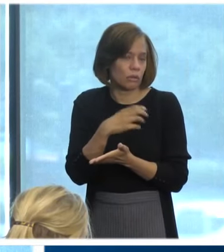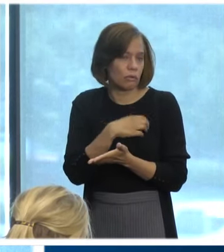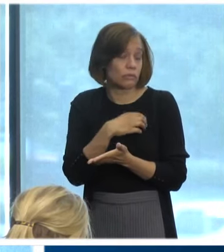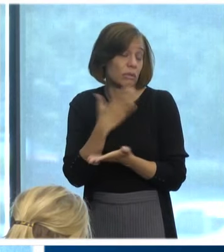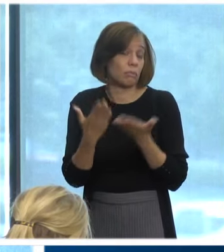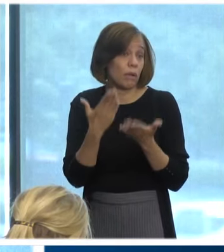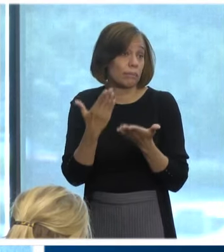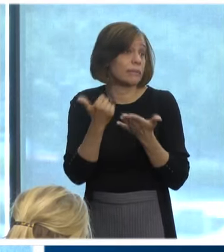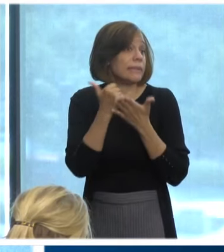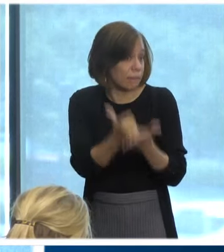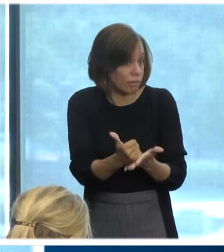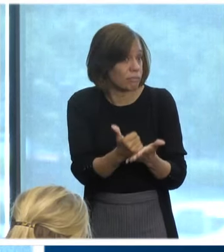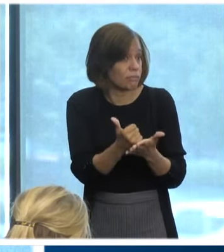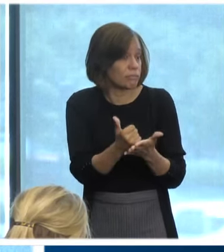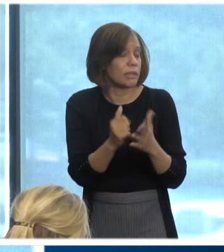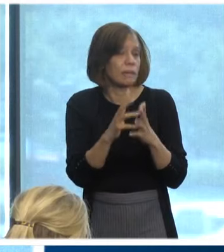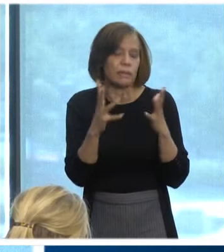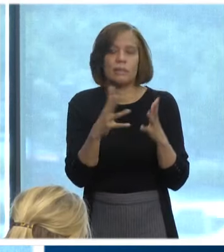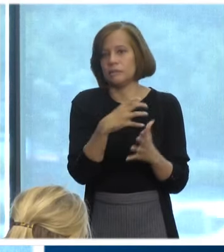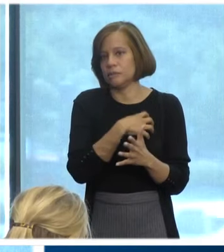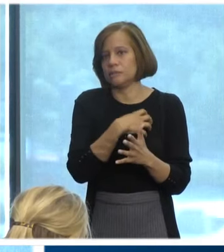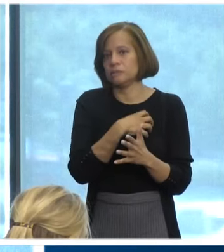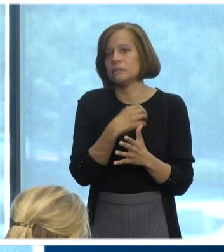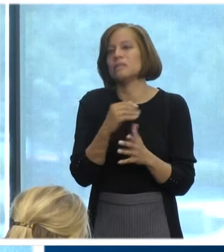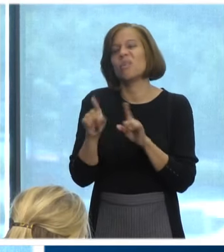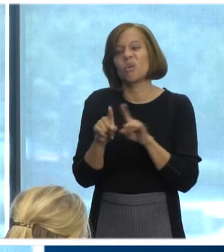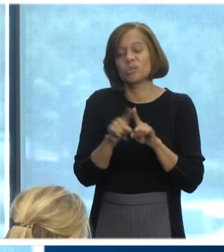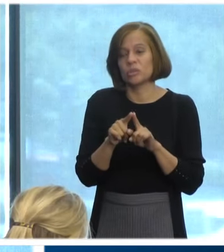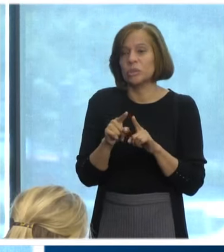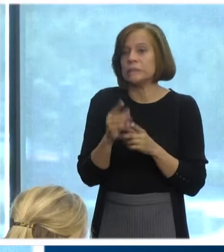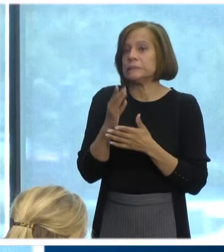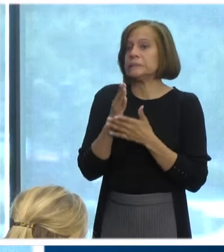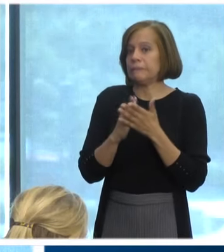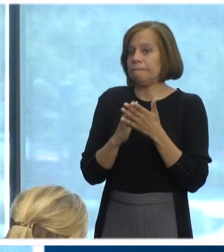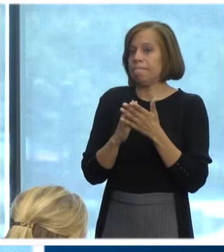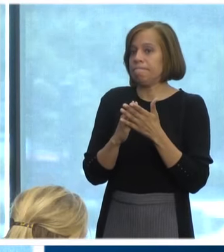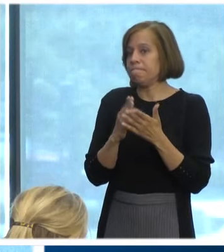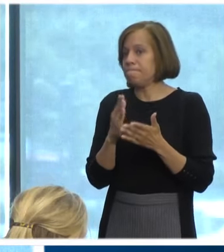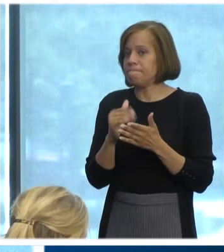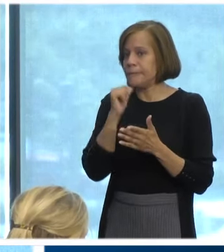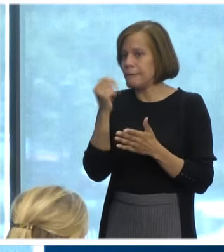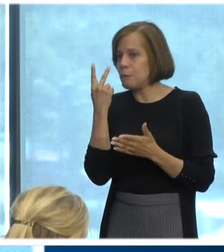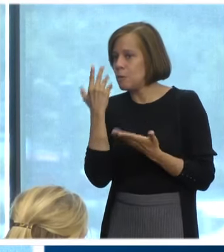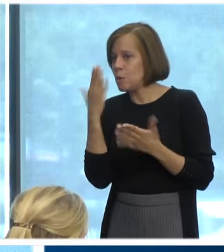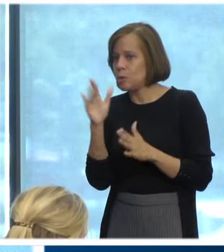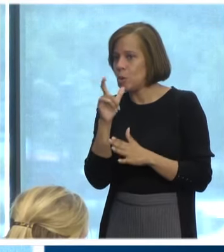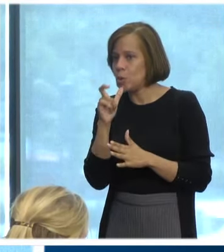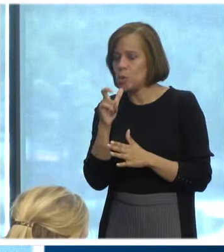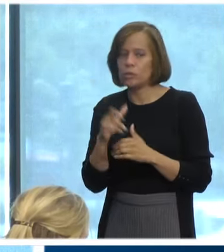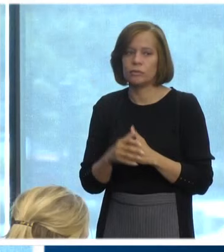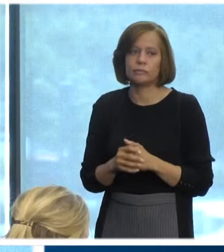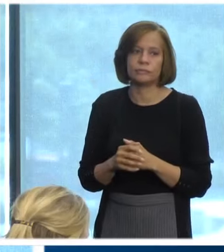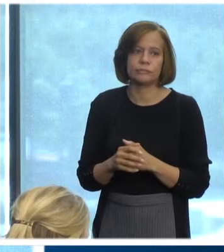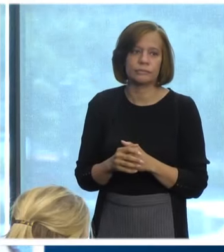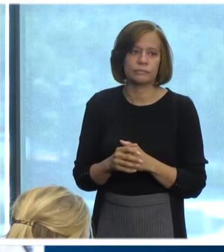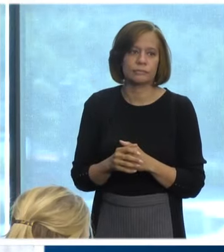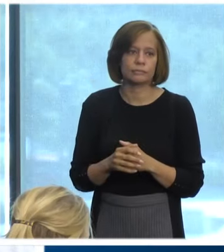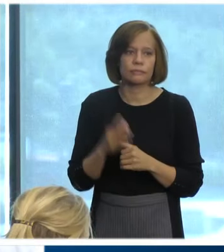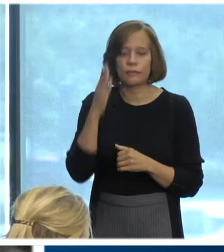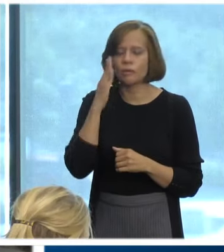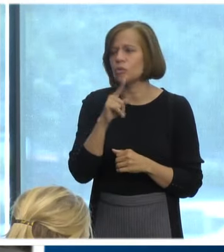of officers, as well as left some doubt as to who people were, but it also cleared a lot of officers. No, I know you guys did a video.